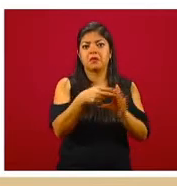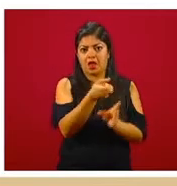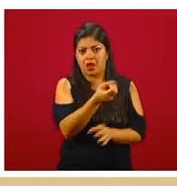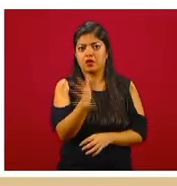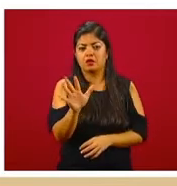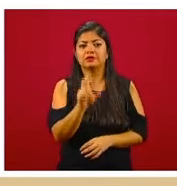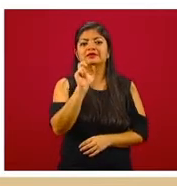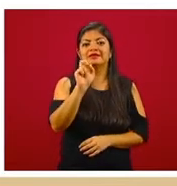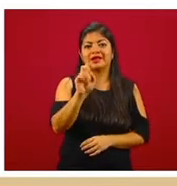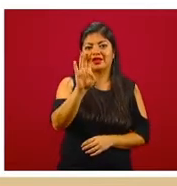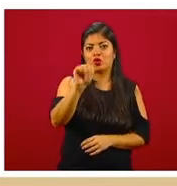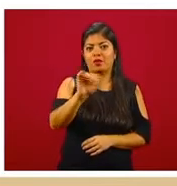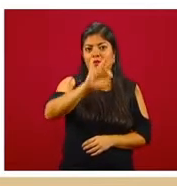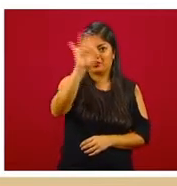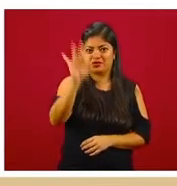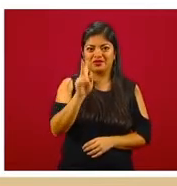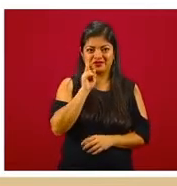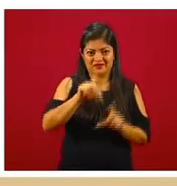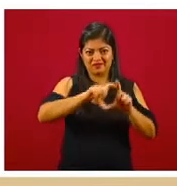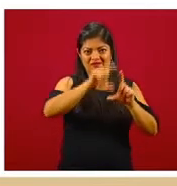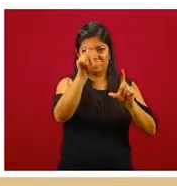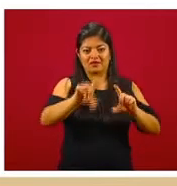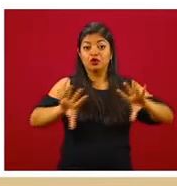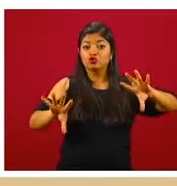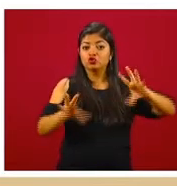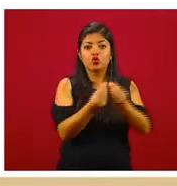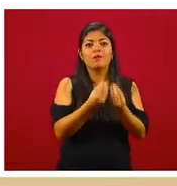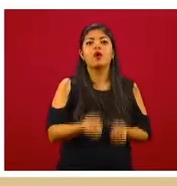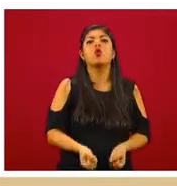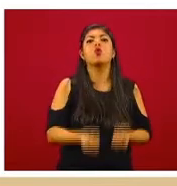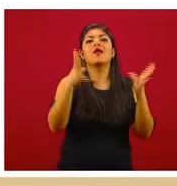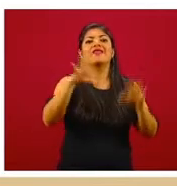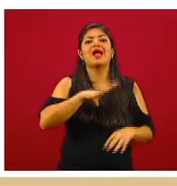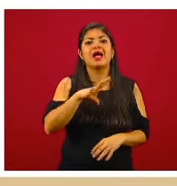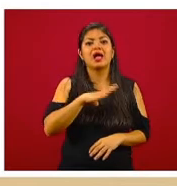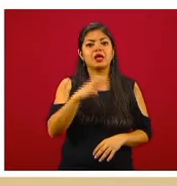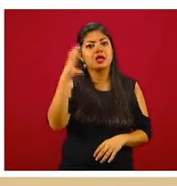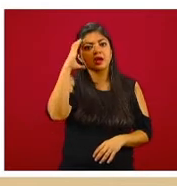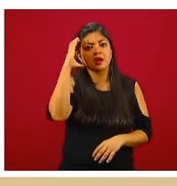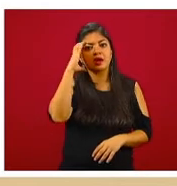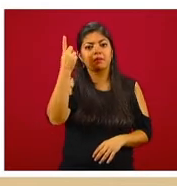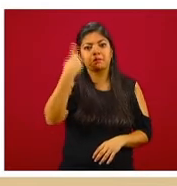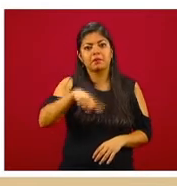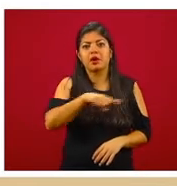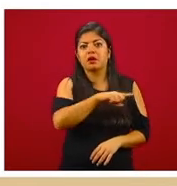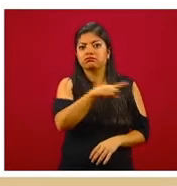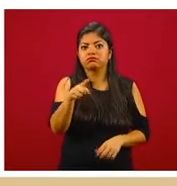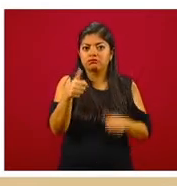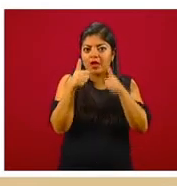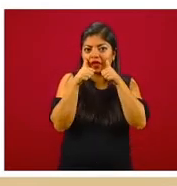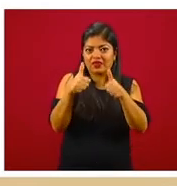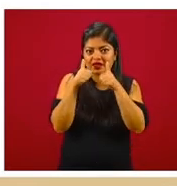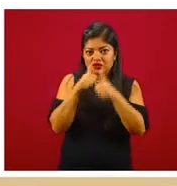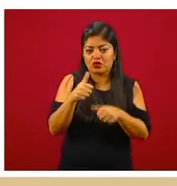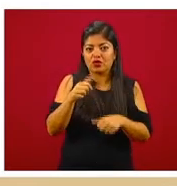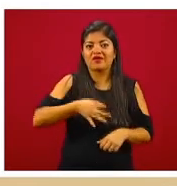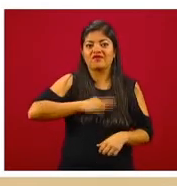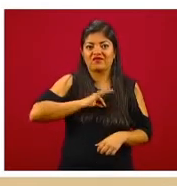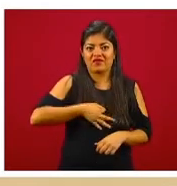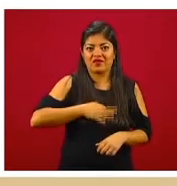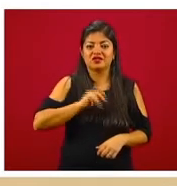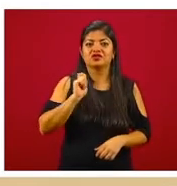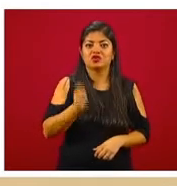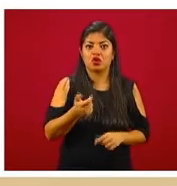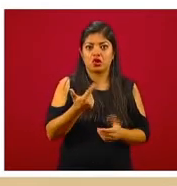en el nivel to hold nacional, on como to se puede our ver aquí. hospital Esta es la suma de availability, camas disponibles 39% para at a national level. This atención de is the infección total of respiratoria